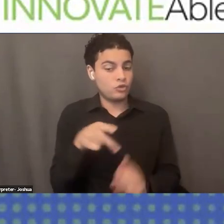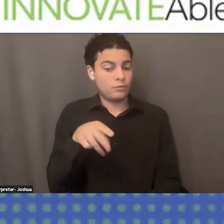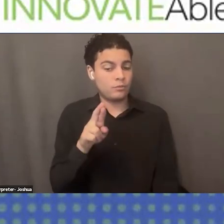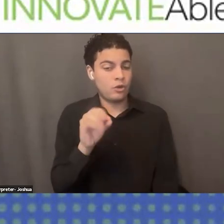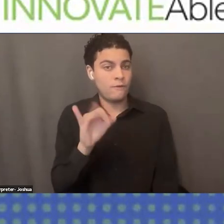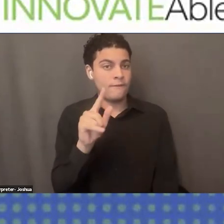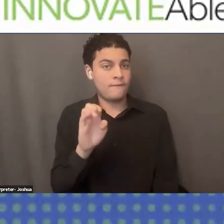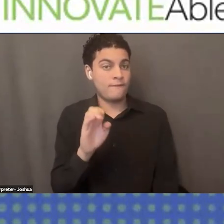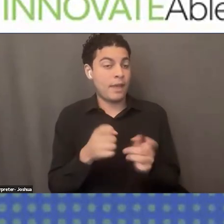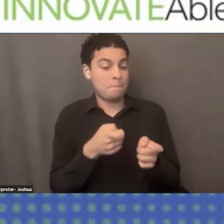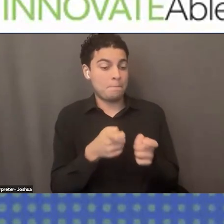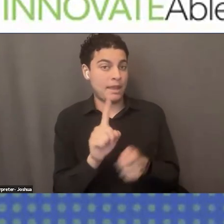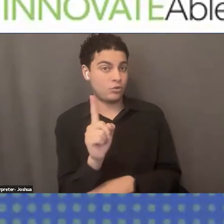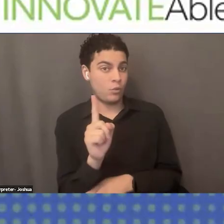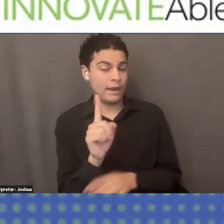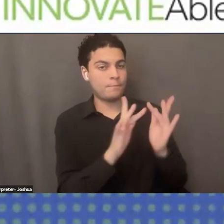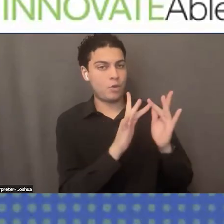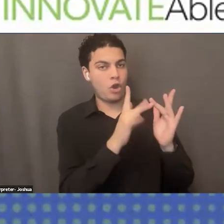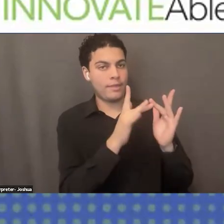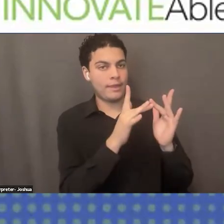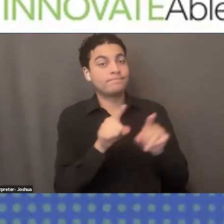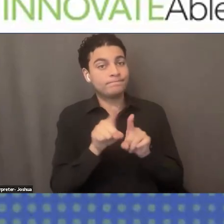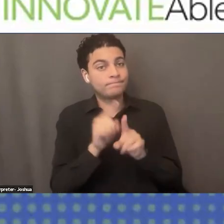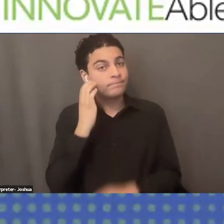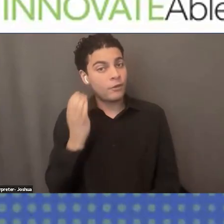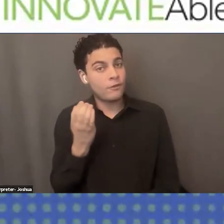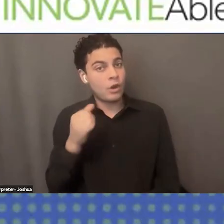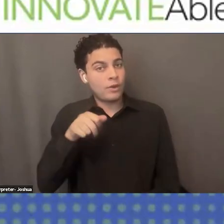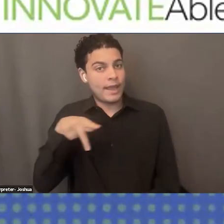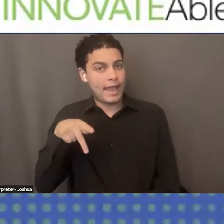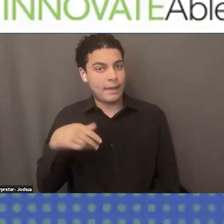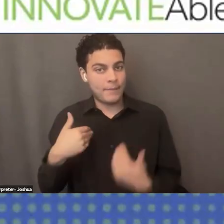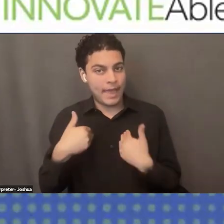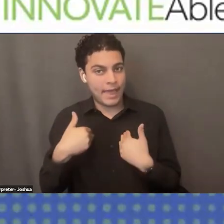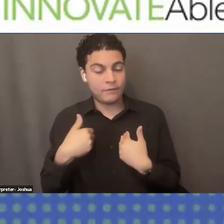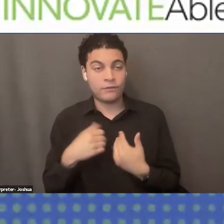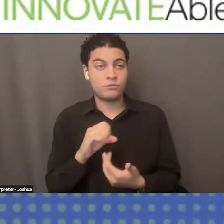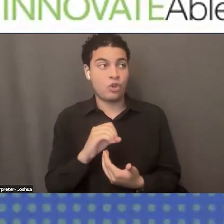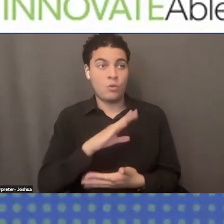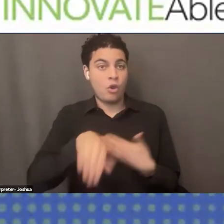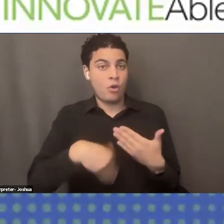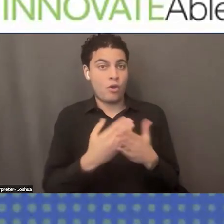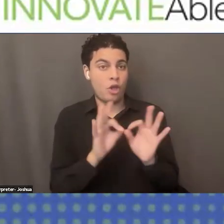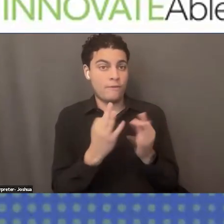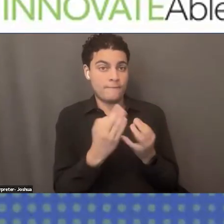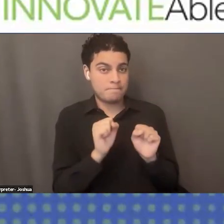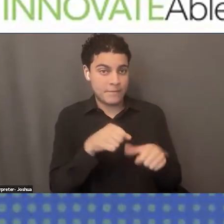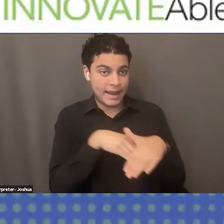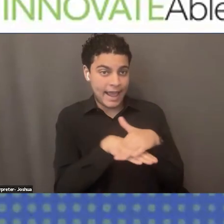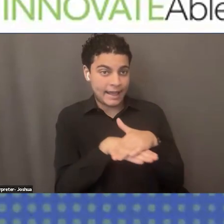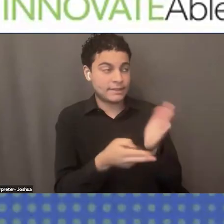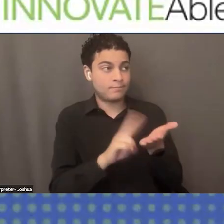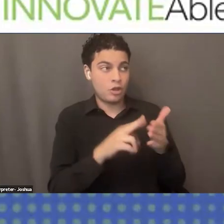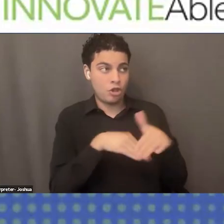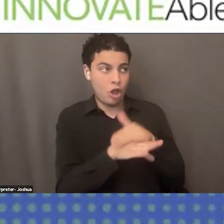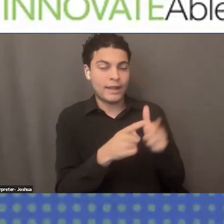there's an app in the App Store that you can manage a profile. Both caregiver, family members all have access to it and log in